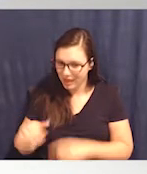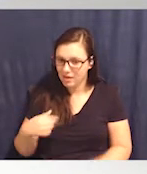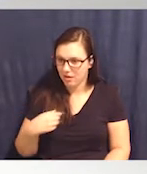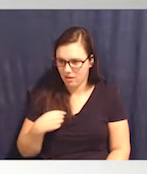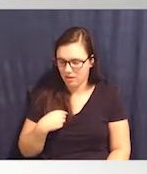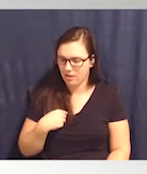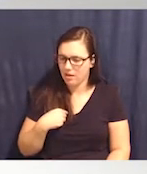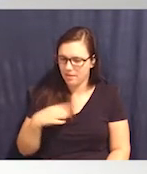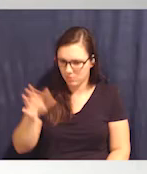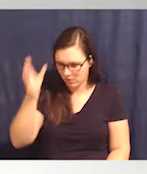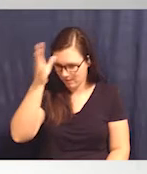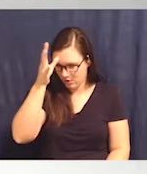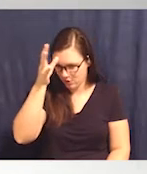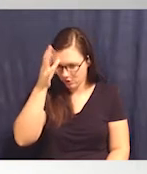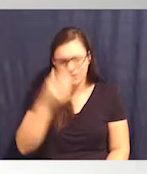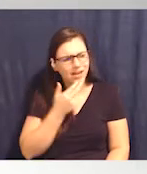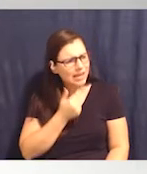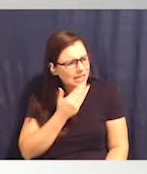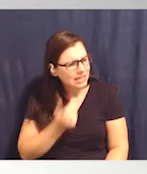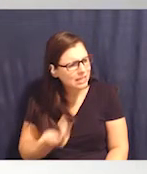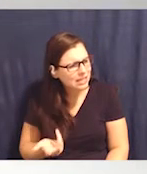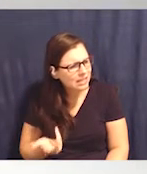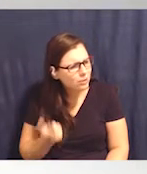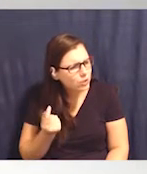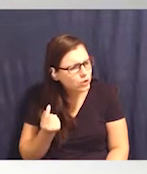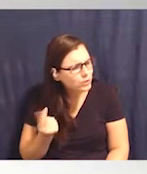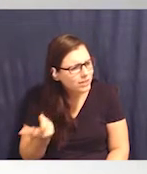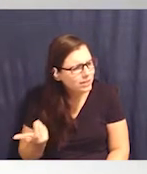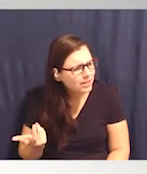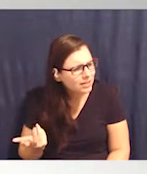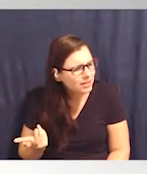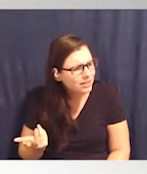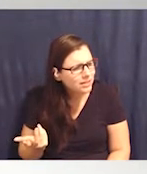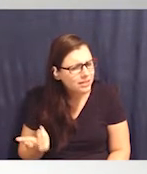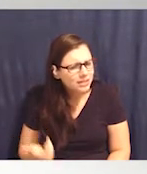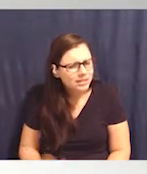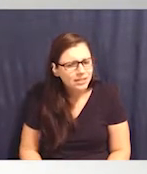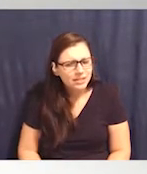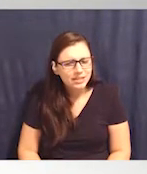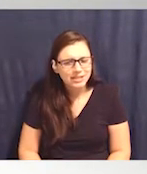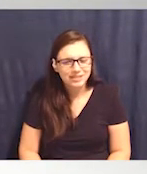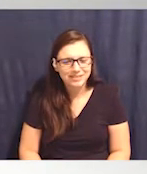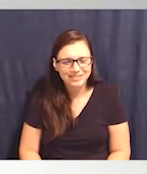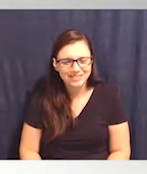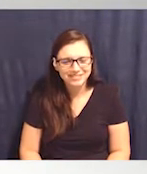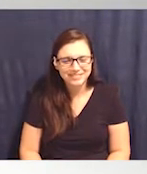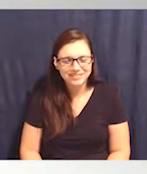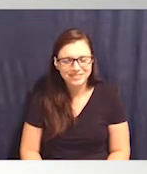Honey, what are you doing? All right.